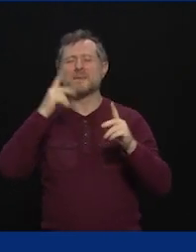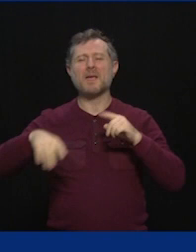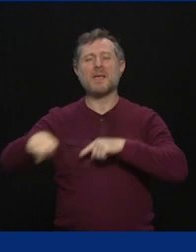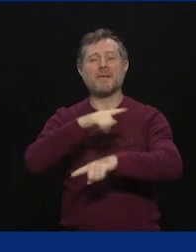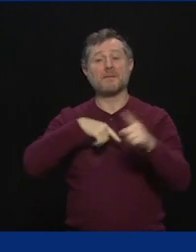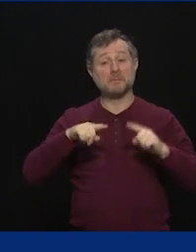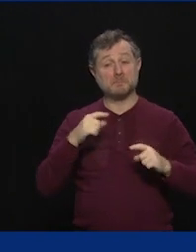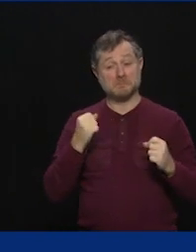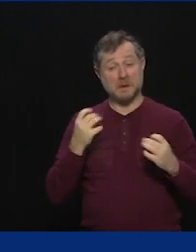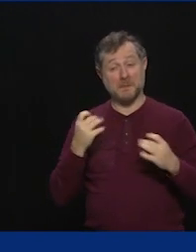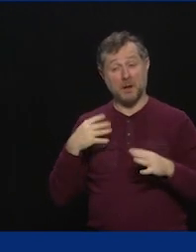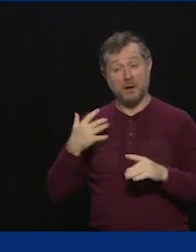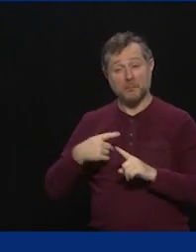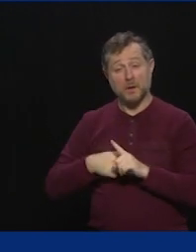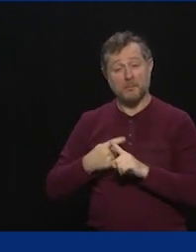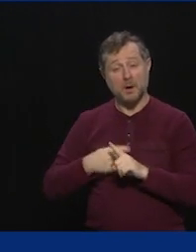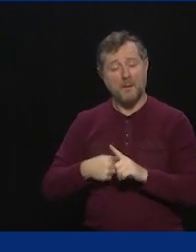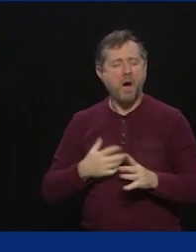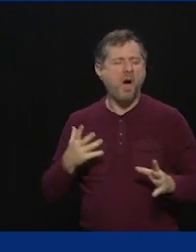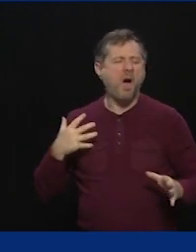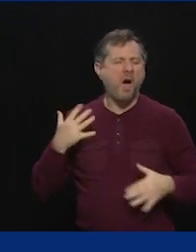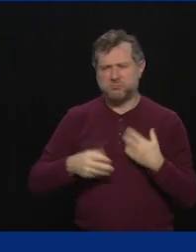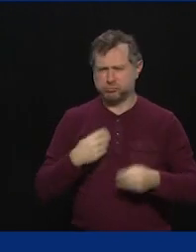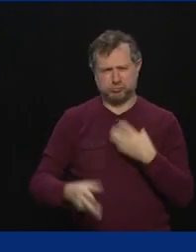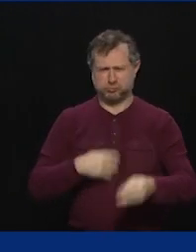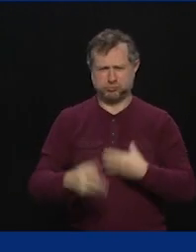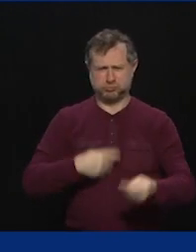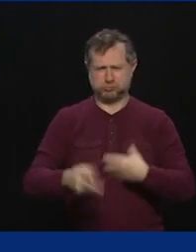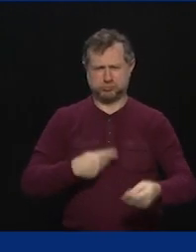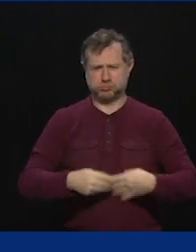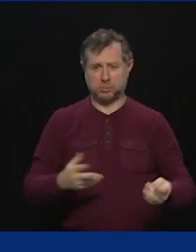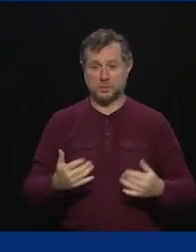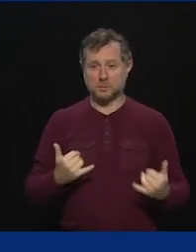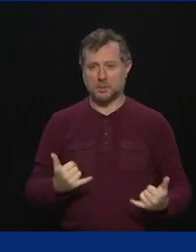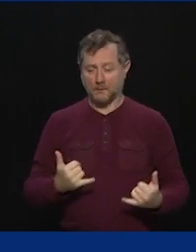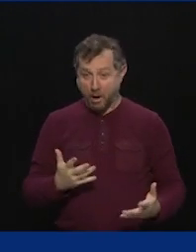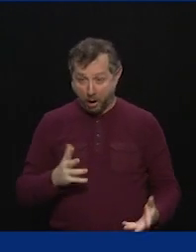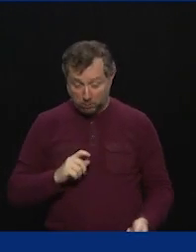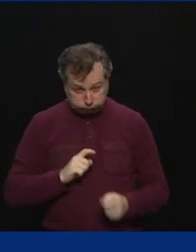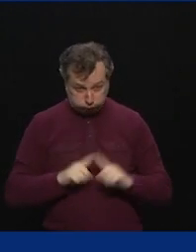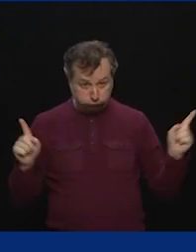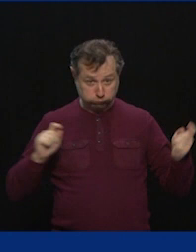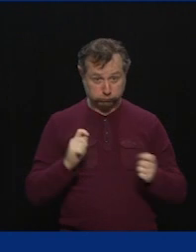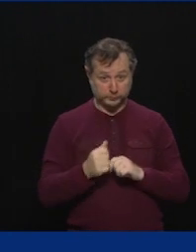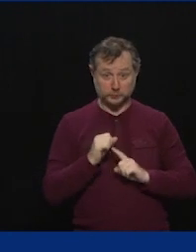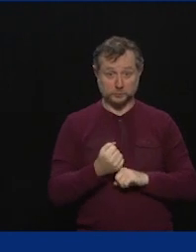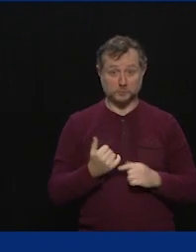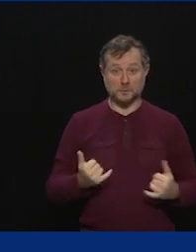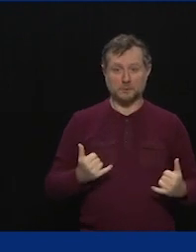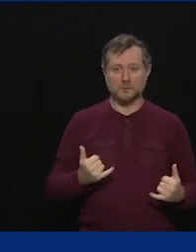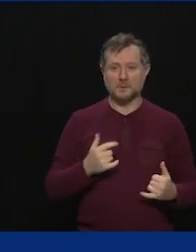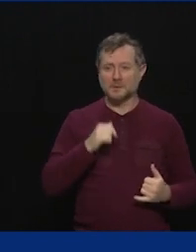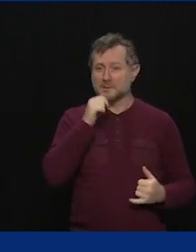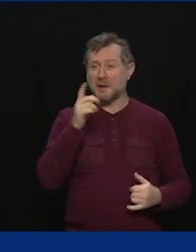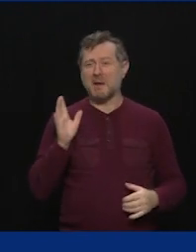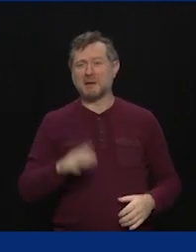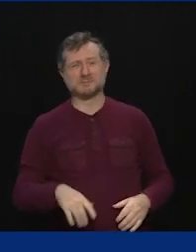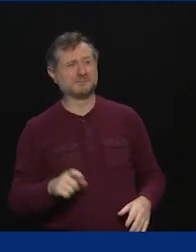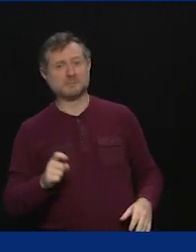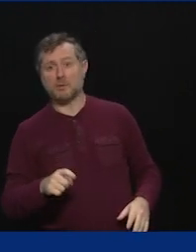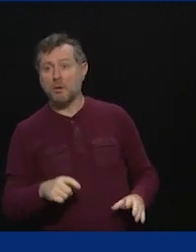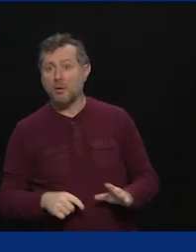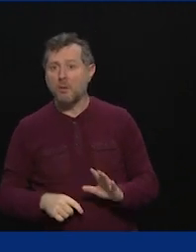been so available, and we're just in a different situation, an unexpected one, an unnecessary one, where we literally have to find more